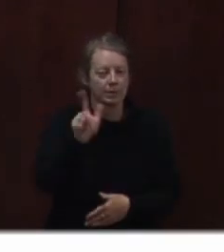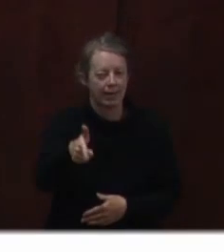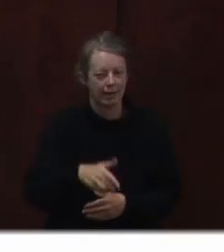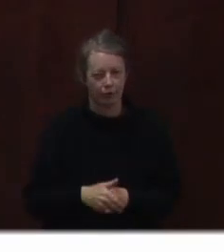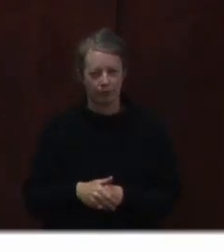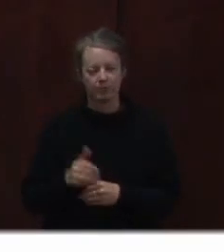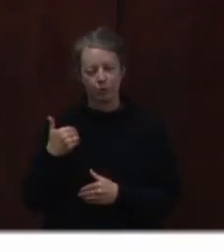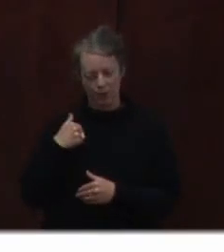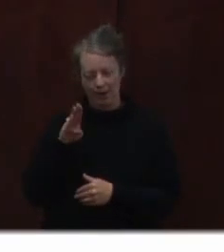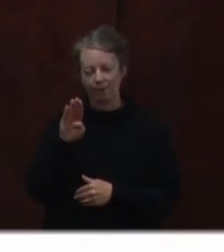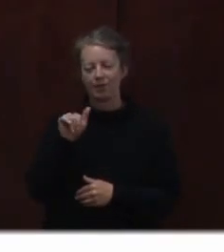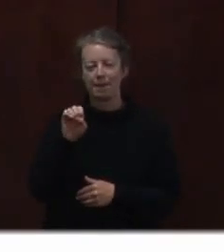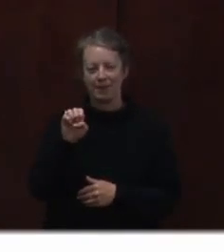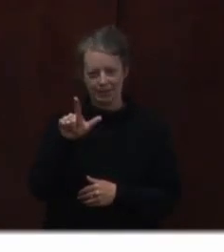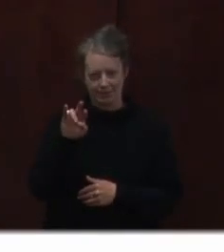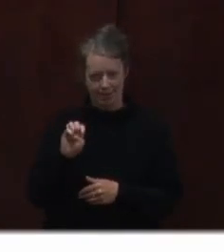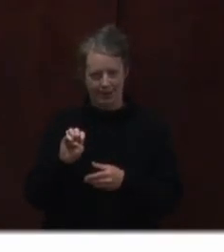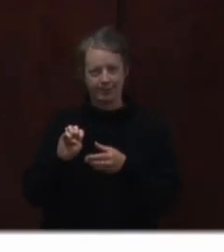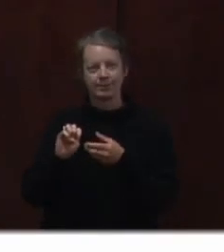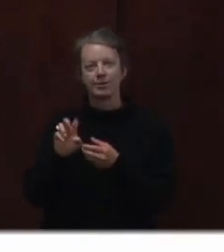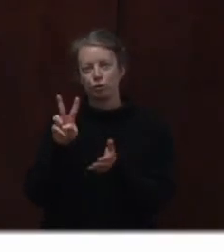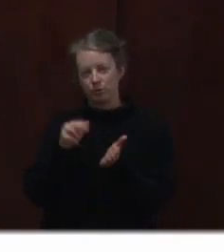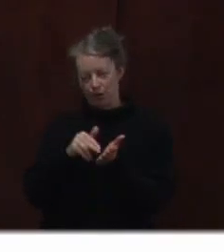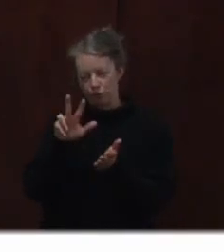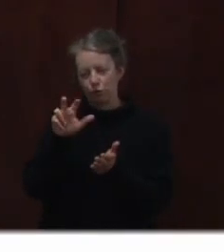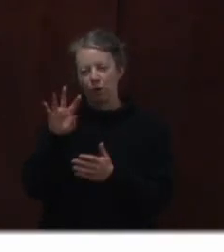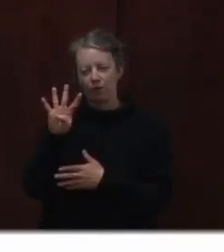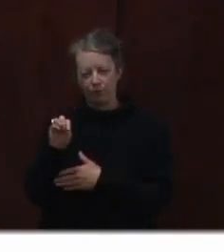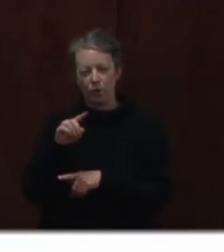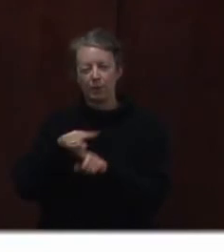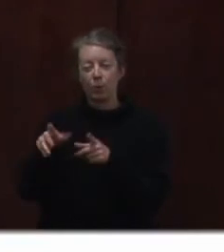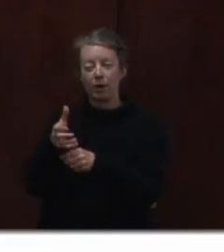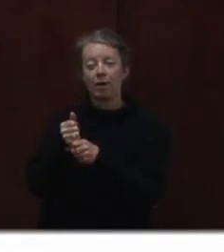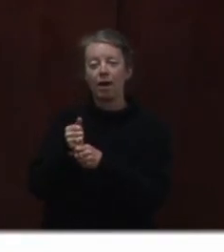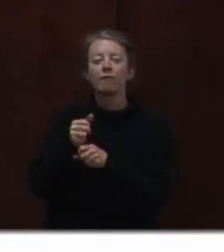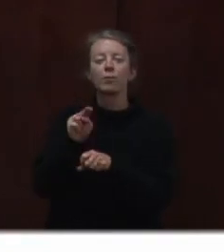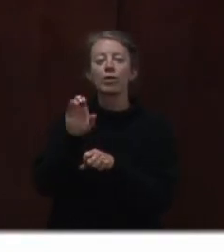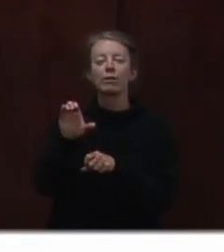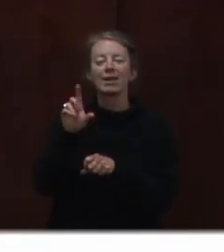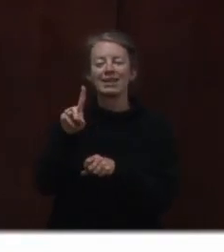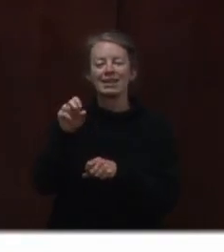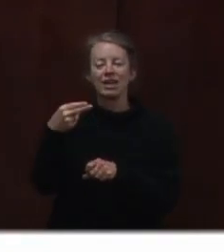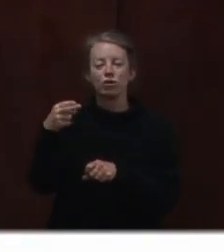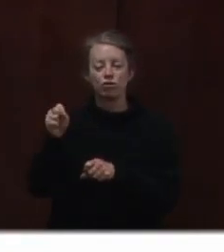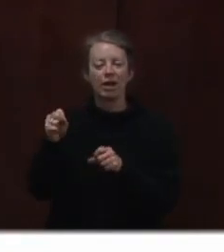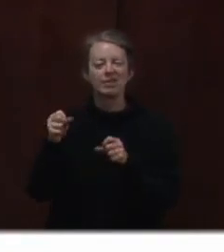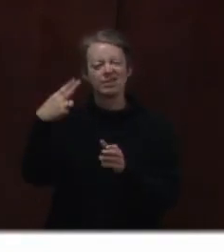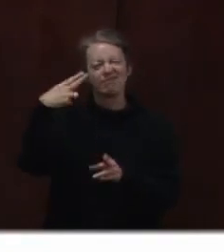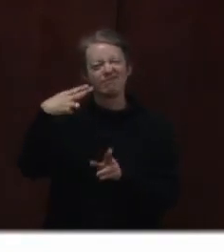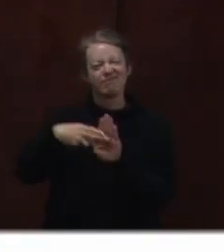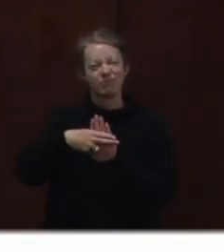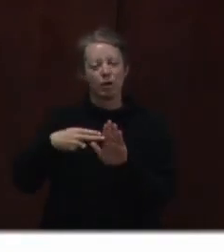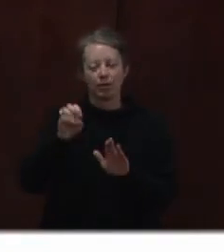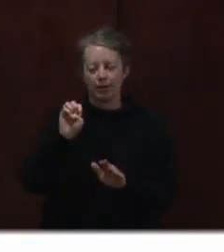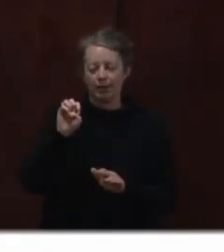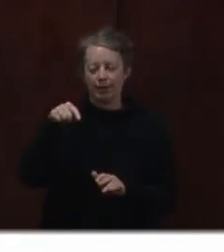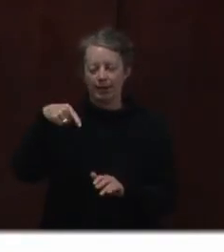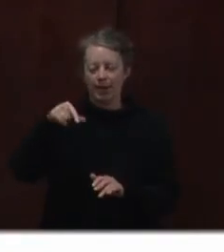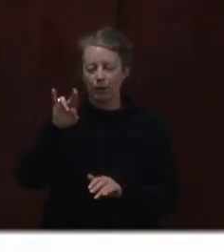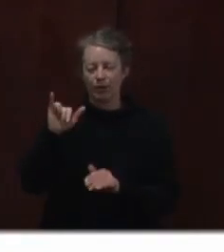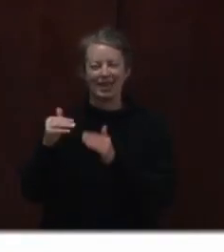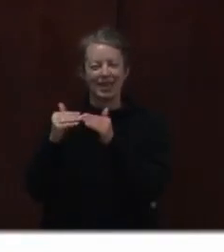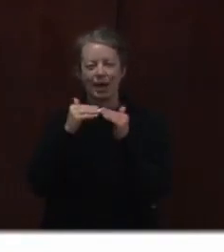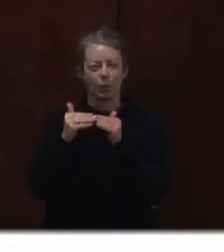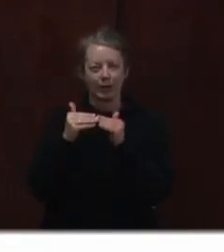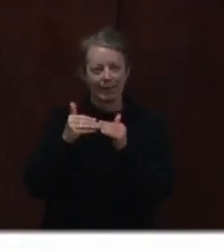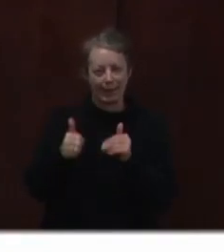did receive what North Carolina DHHS calls the equity bump for the same 3 weeks. The